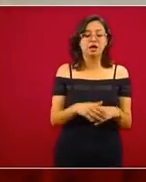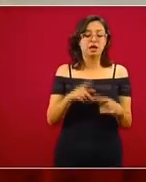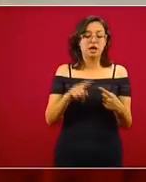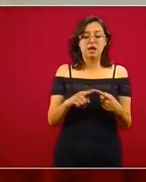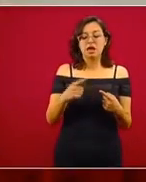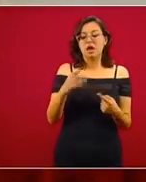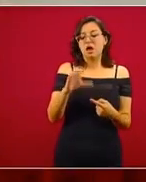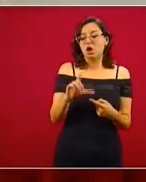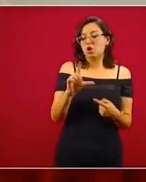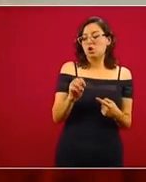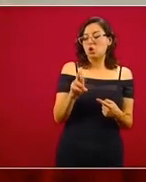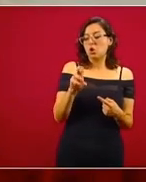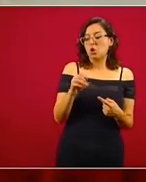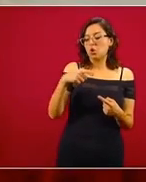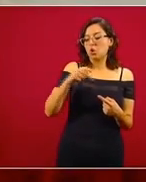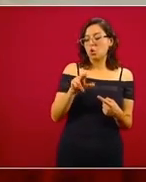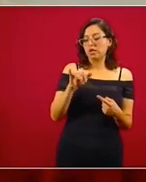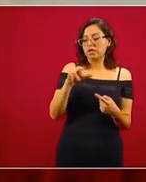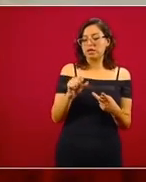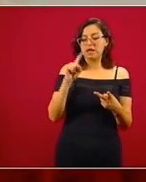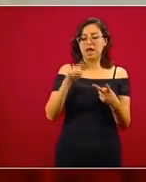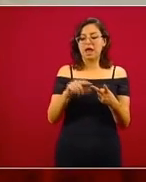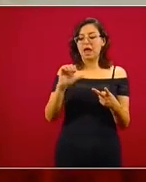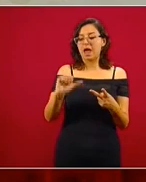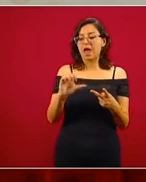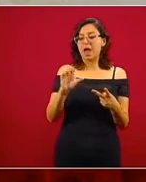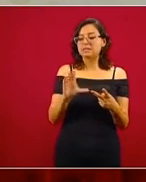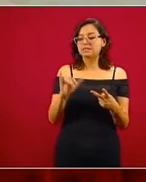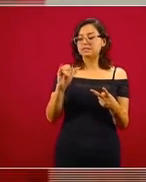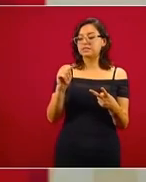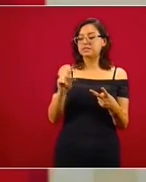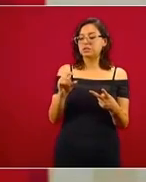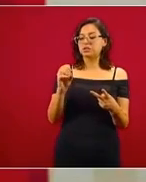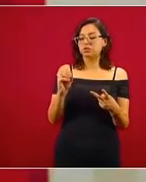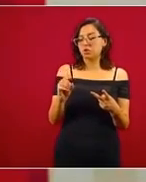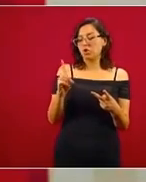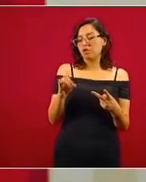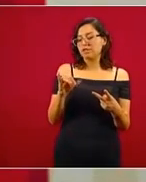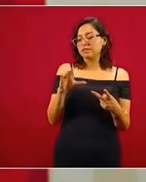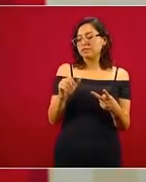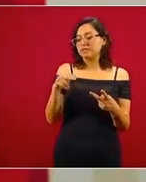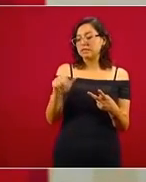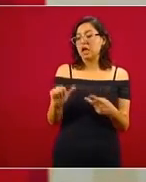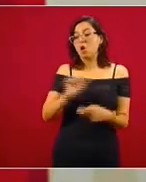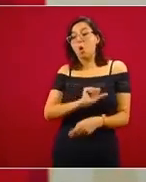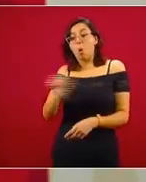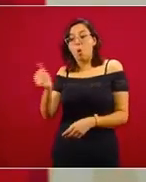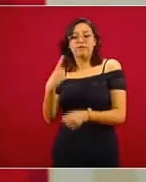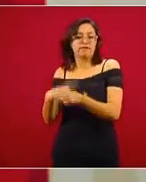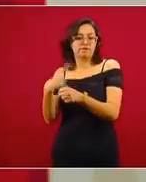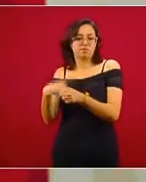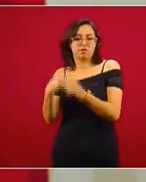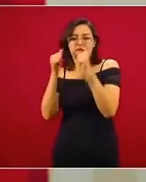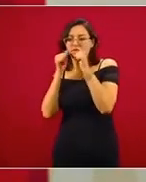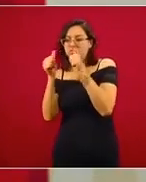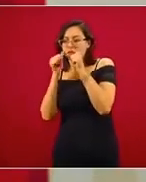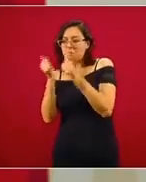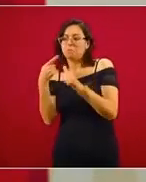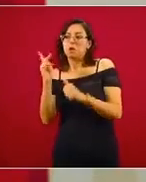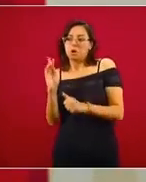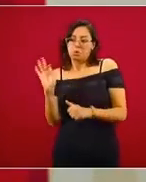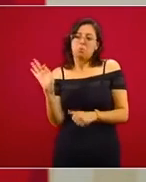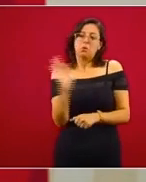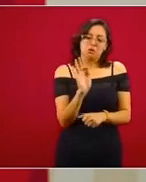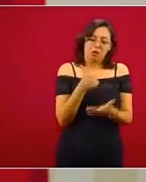la been earmarked cloroquina, as la acitromicina, candidates. que son For productos ya example, antiguos que se usaban para hydrocloxichloroquine, otras cosas. cloxichloroquine, acetylene. Hay